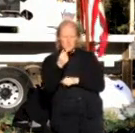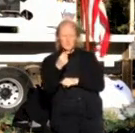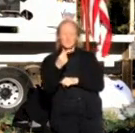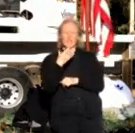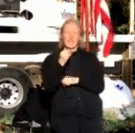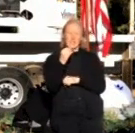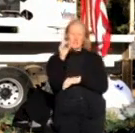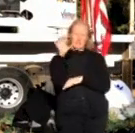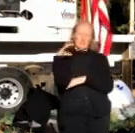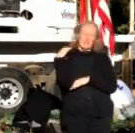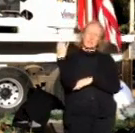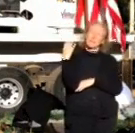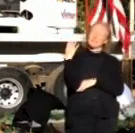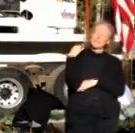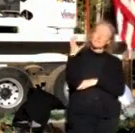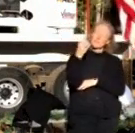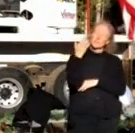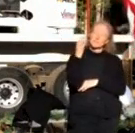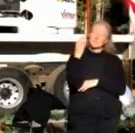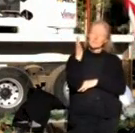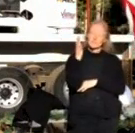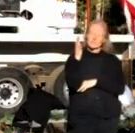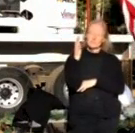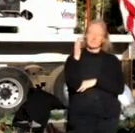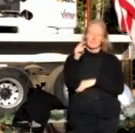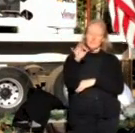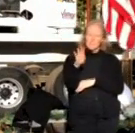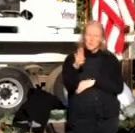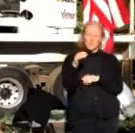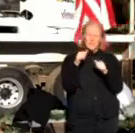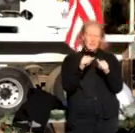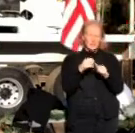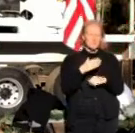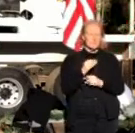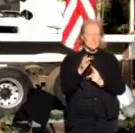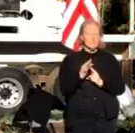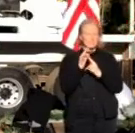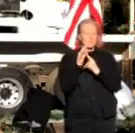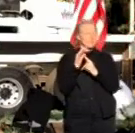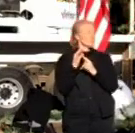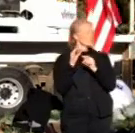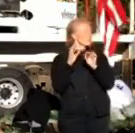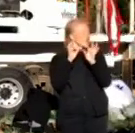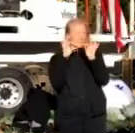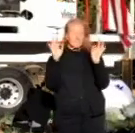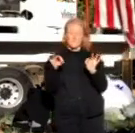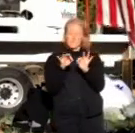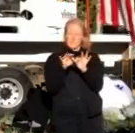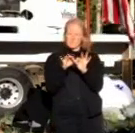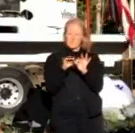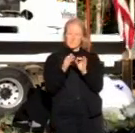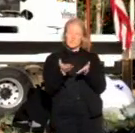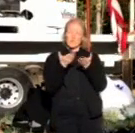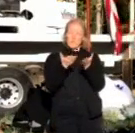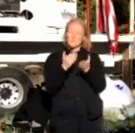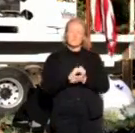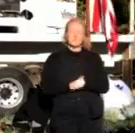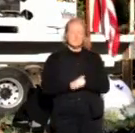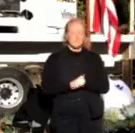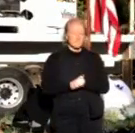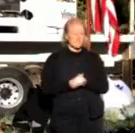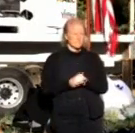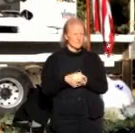media accounts. This is something brand new this year we're really excited about. Specially themed frames designed for social media profile pictures will be offered, so